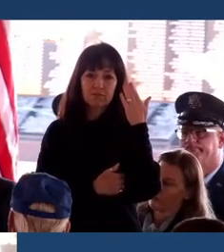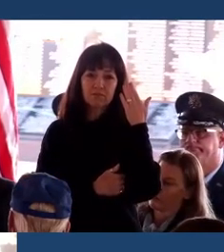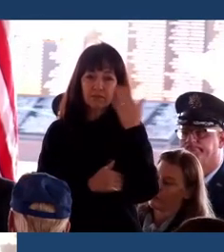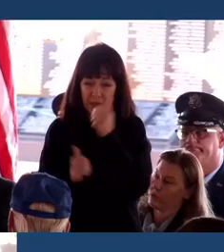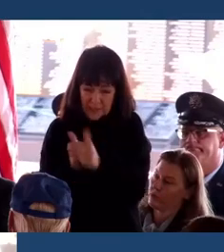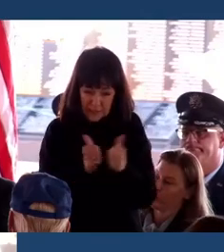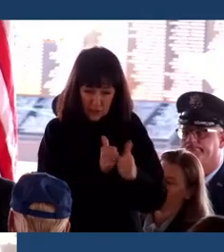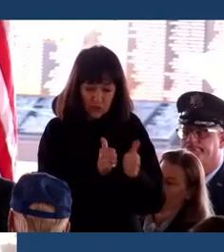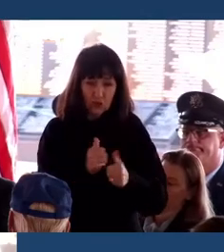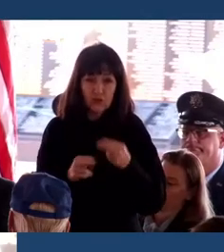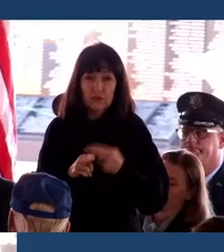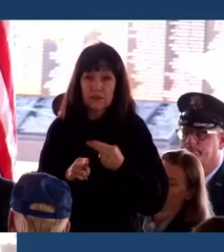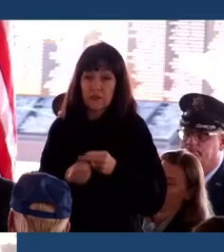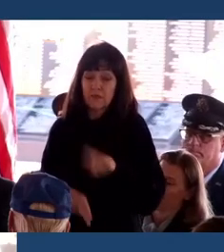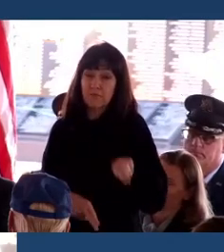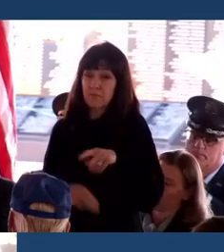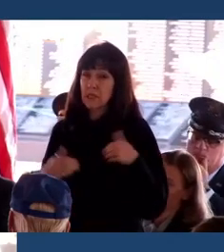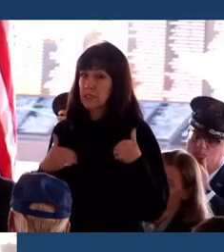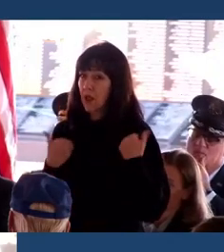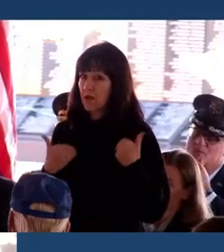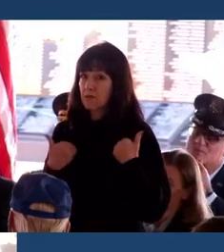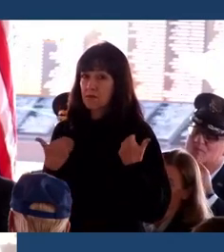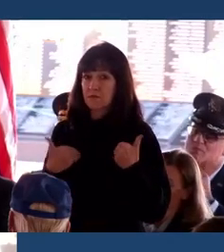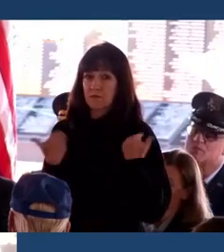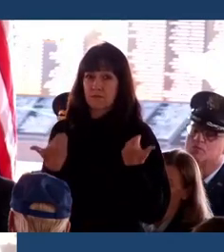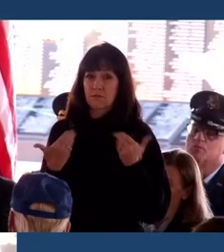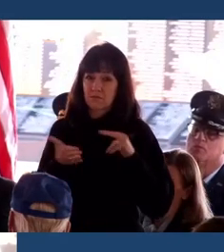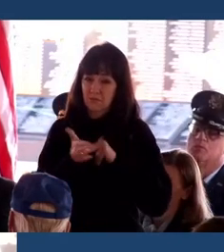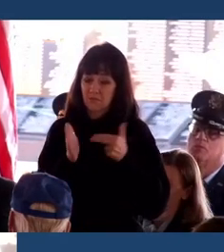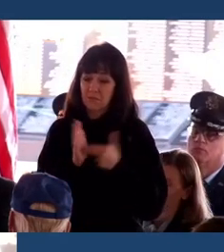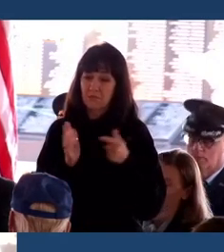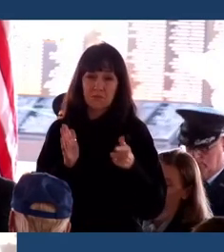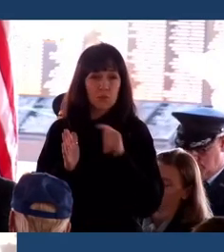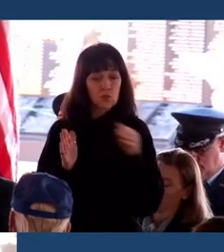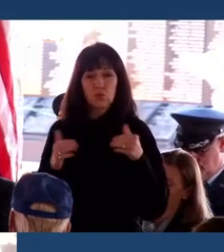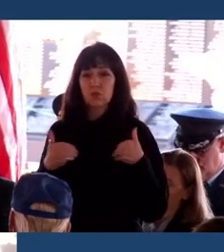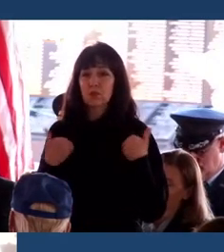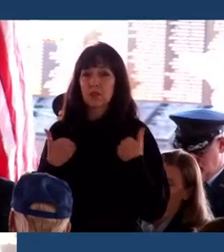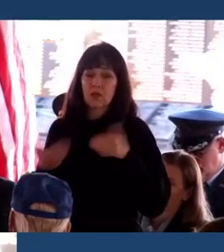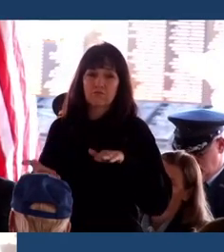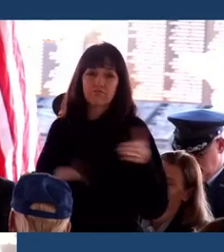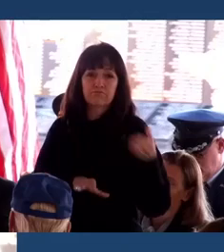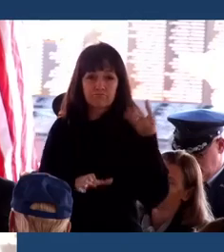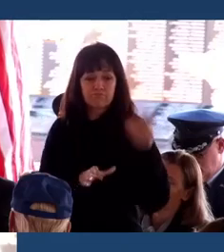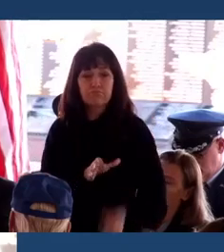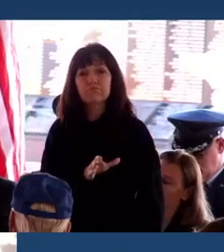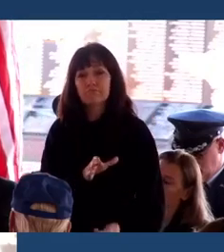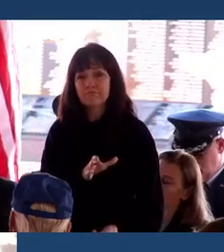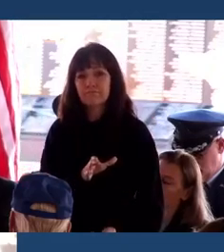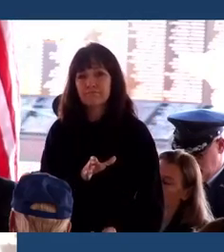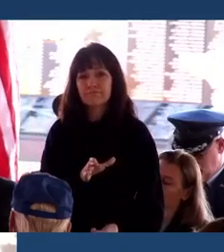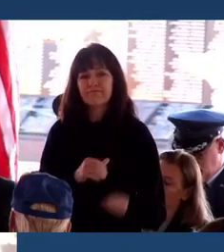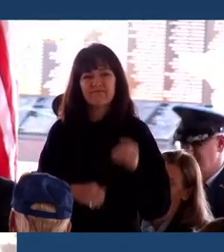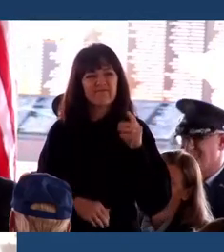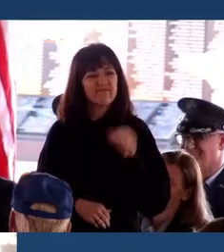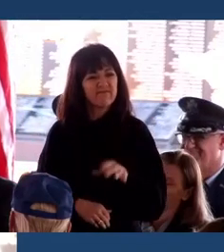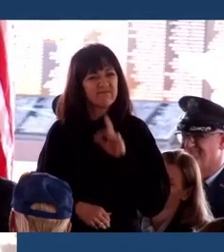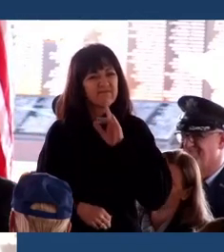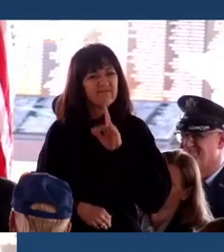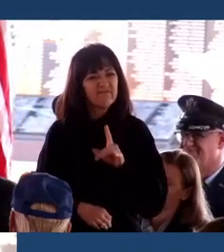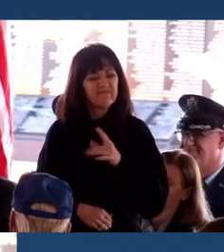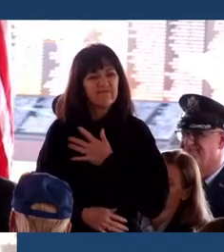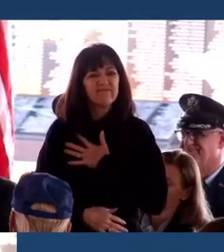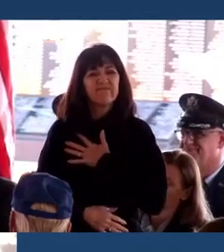those names is a young person whose life was cut short. It's a sober reminder of the sacrifice of